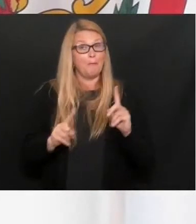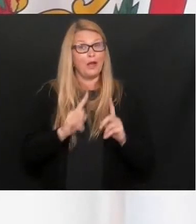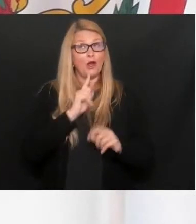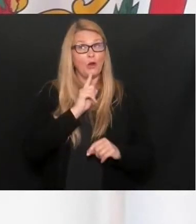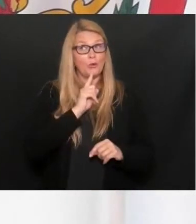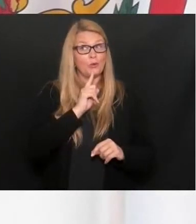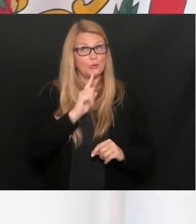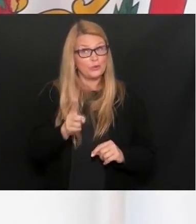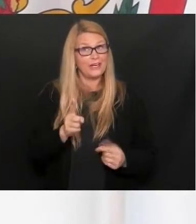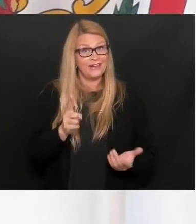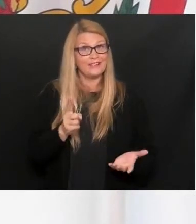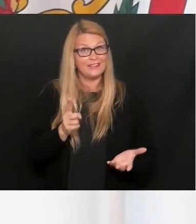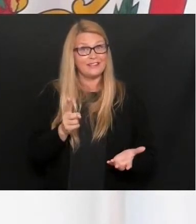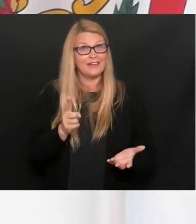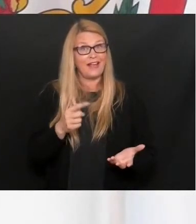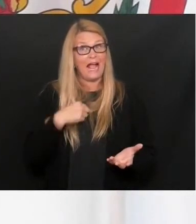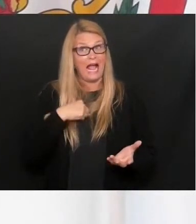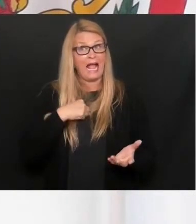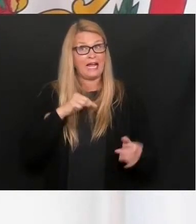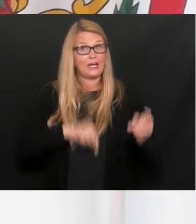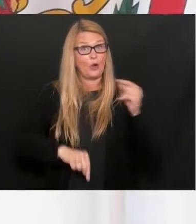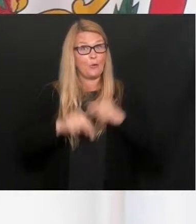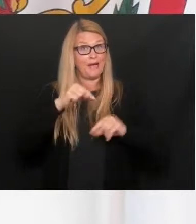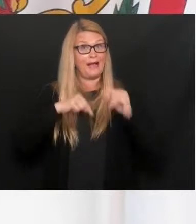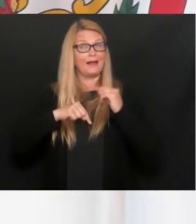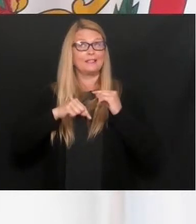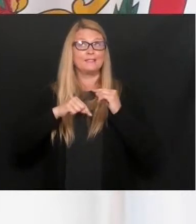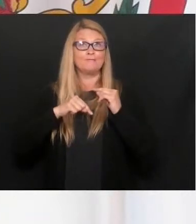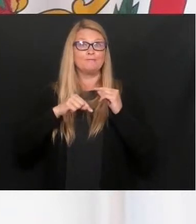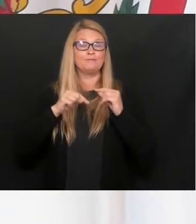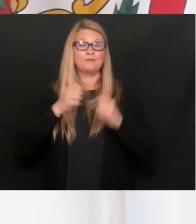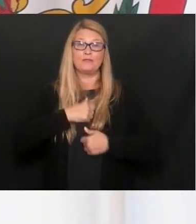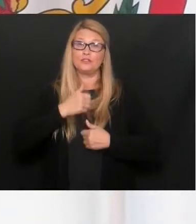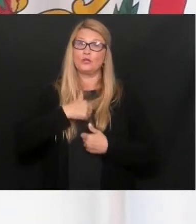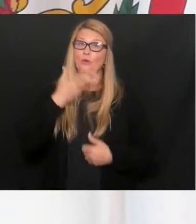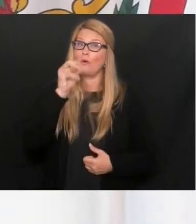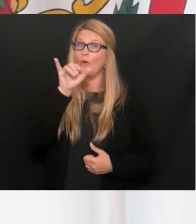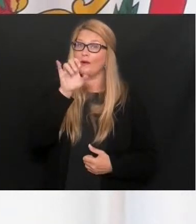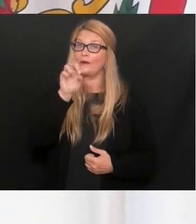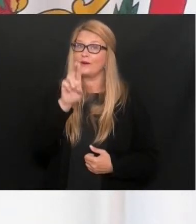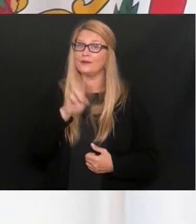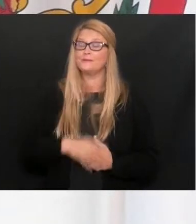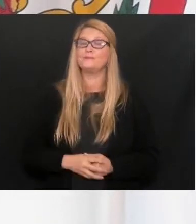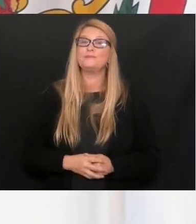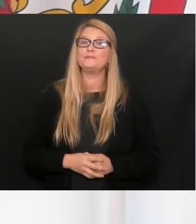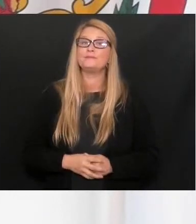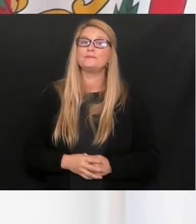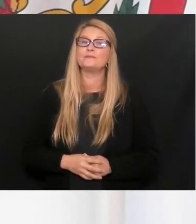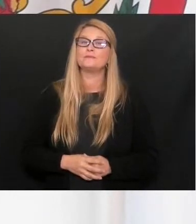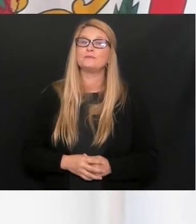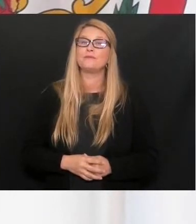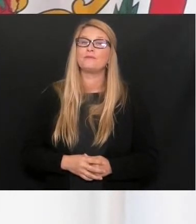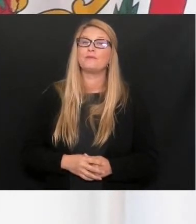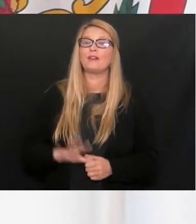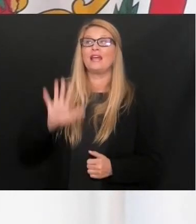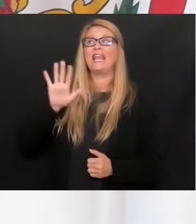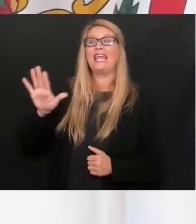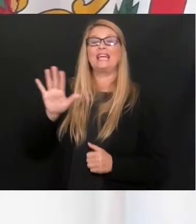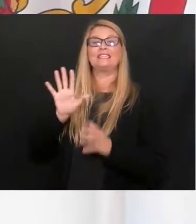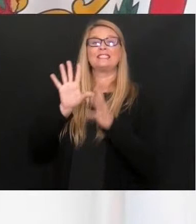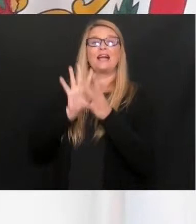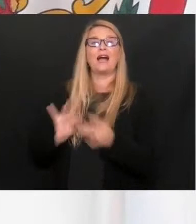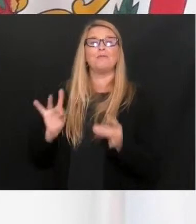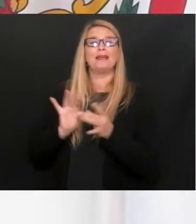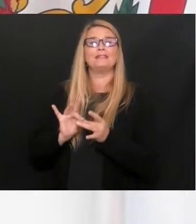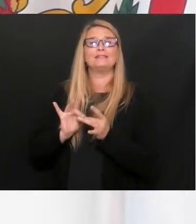nevertheless, I go back to our general, and I go back to his statement, and I